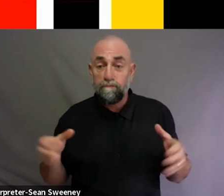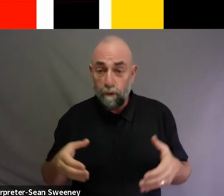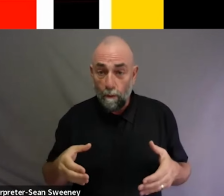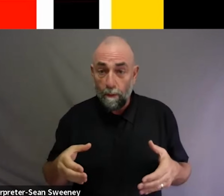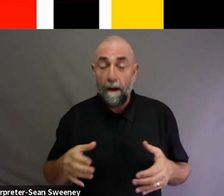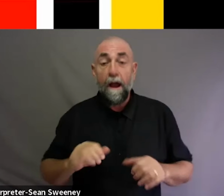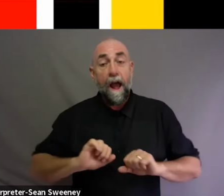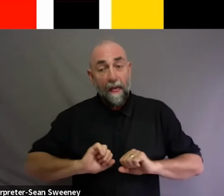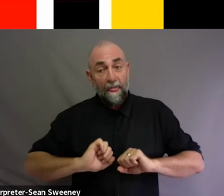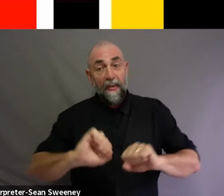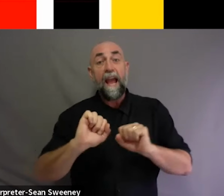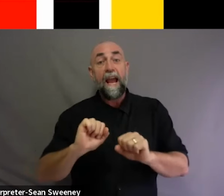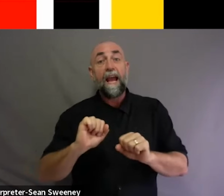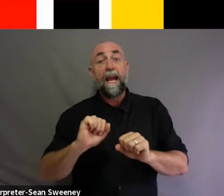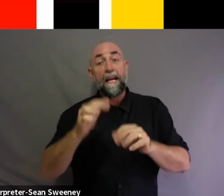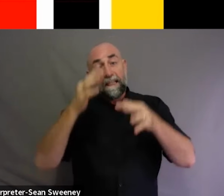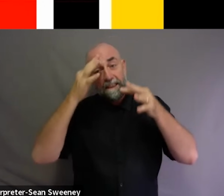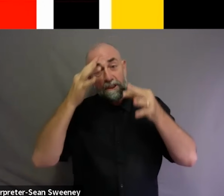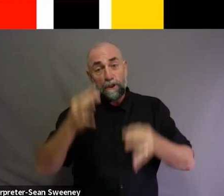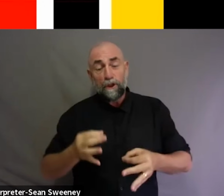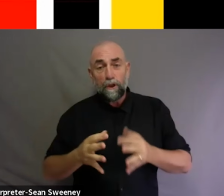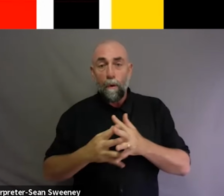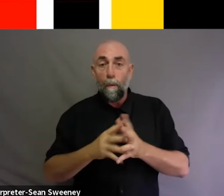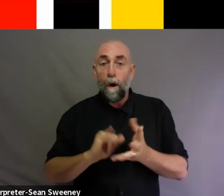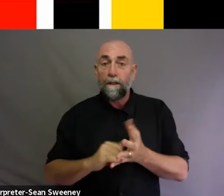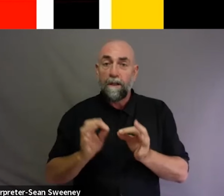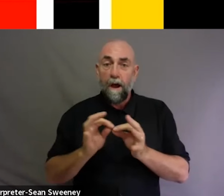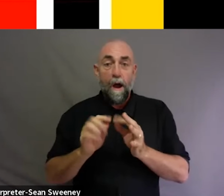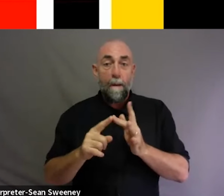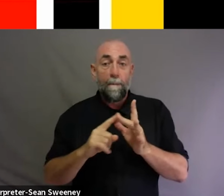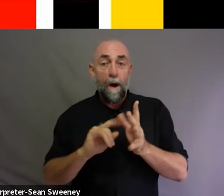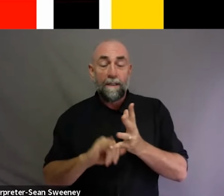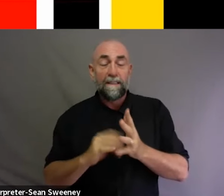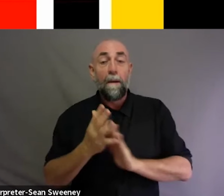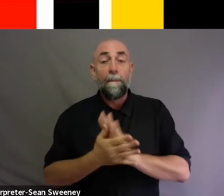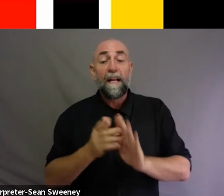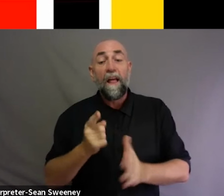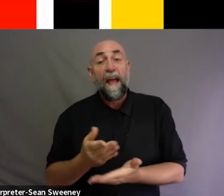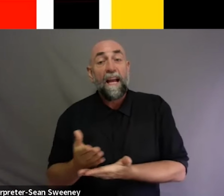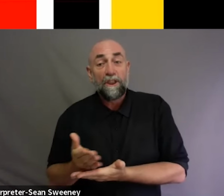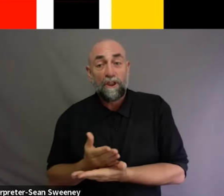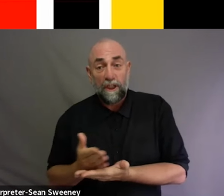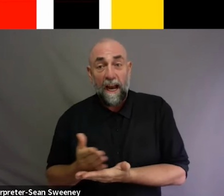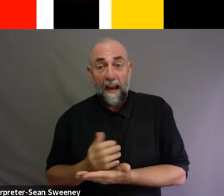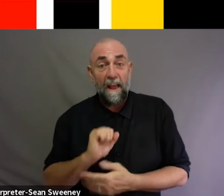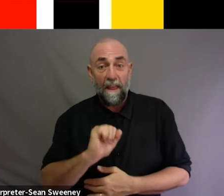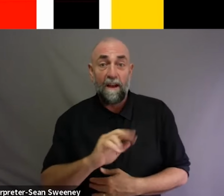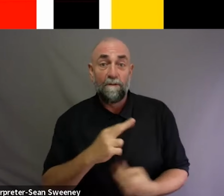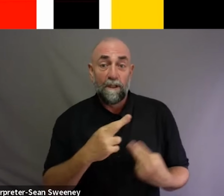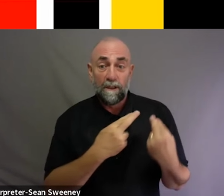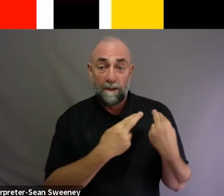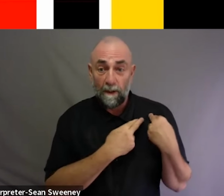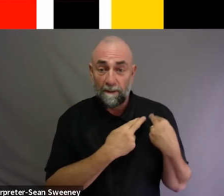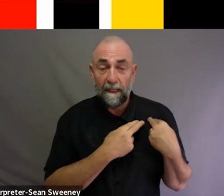were biased. And so it was kind of like a shared responsibility that came through much more easily to talk